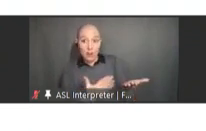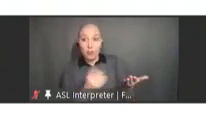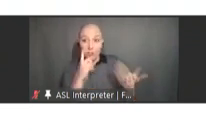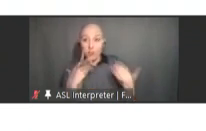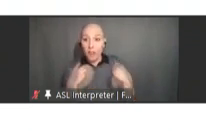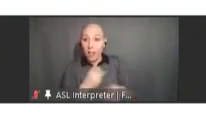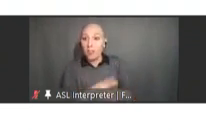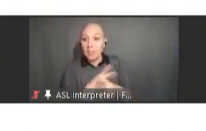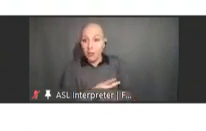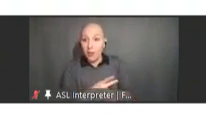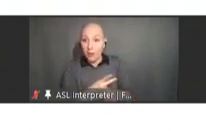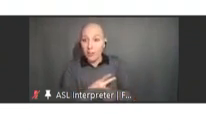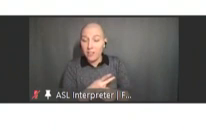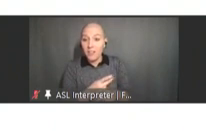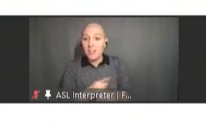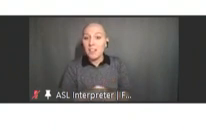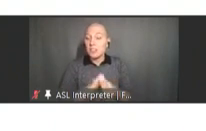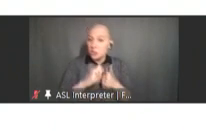to expend,